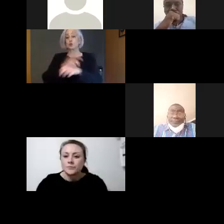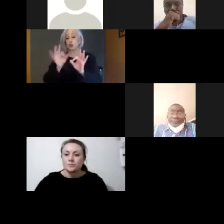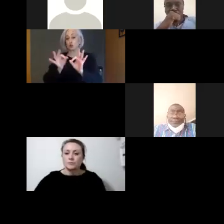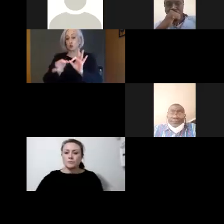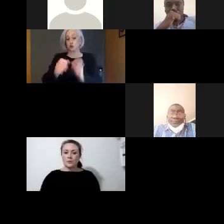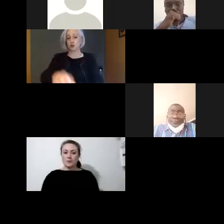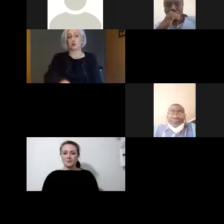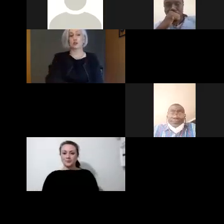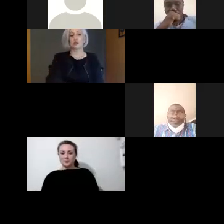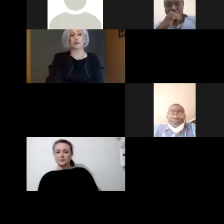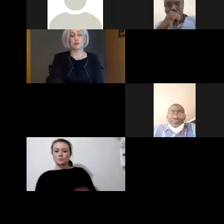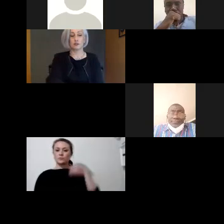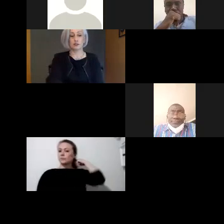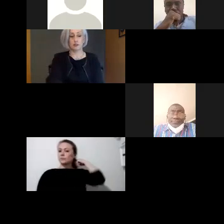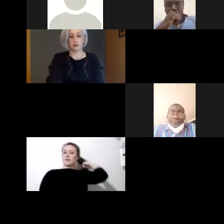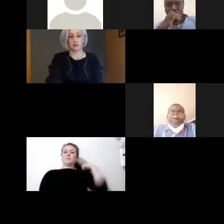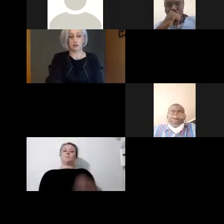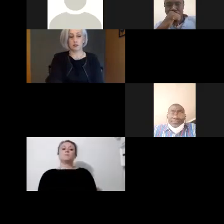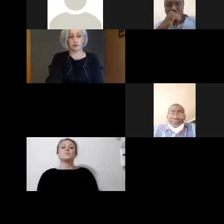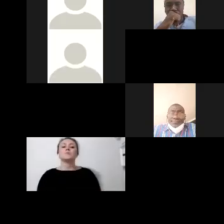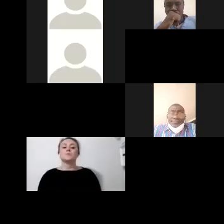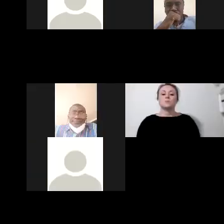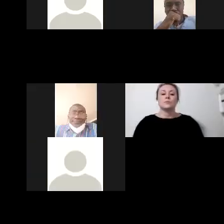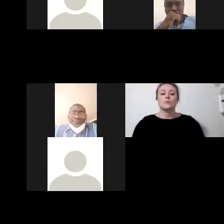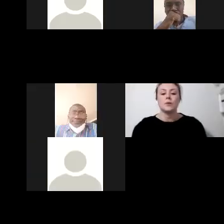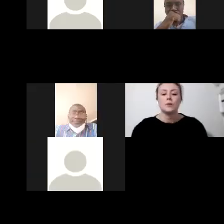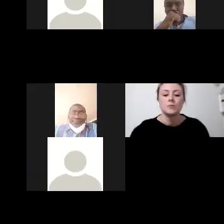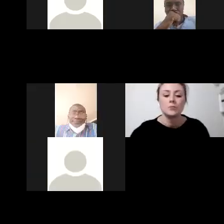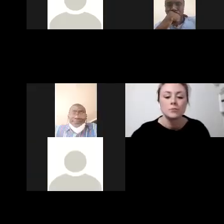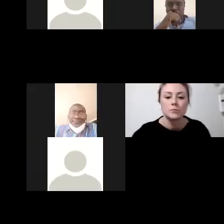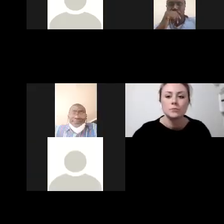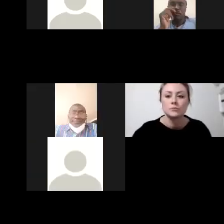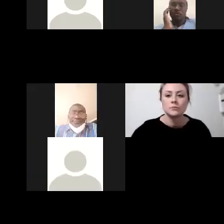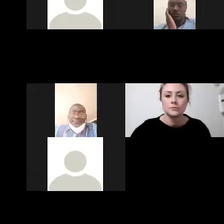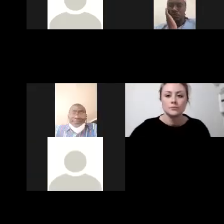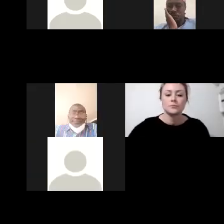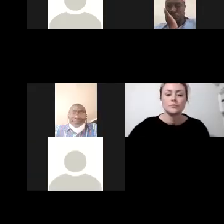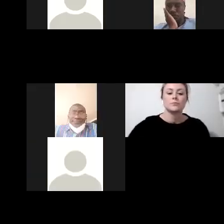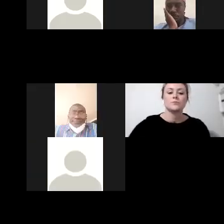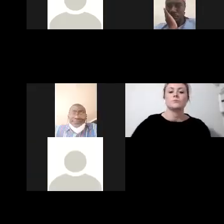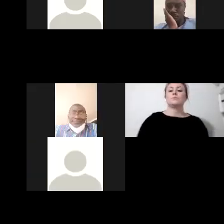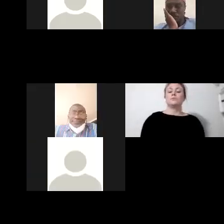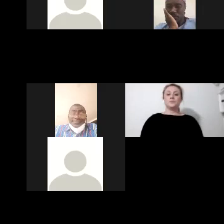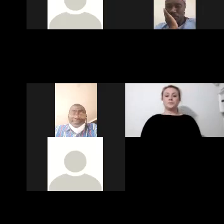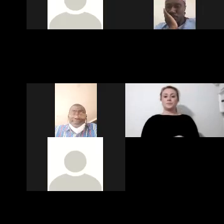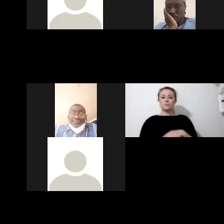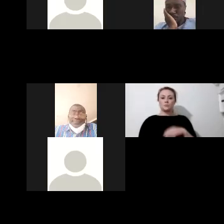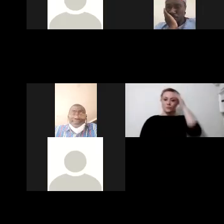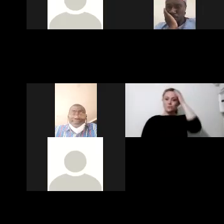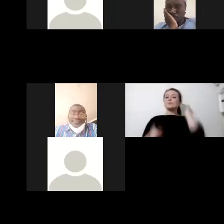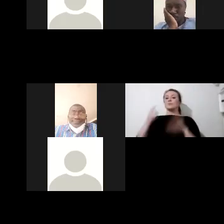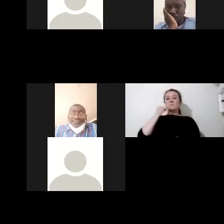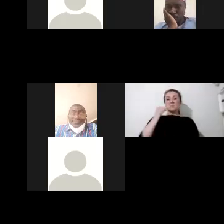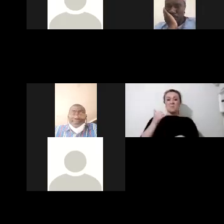I just show this this is where I've stayed and also with Paul and the nurse anesthesia students at the Ghana